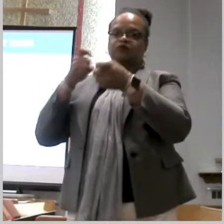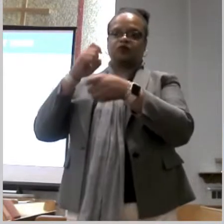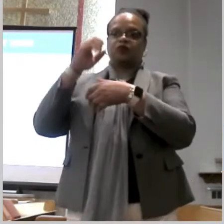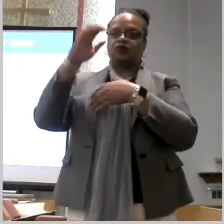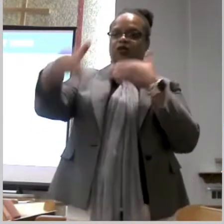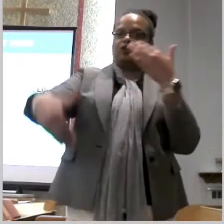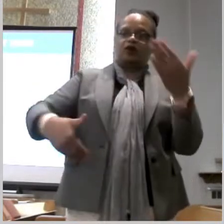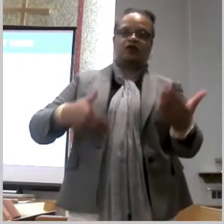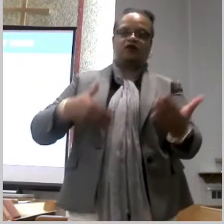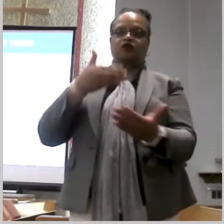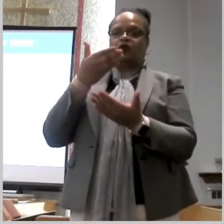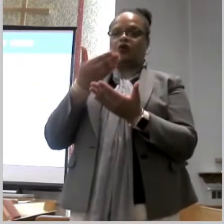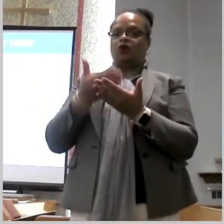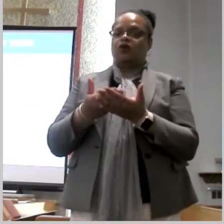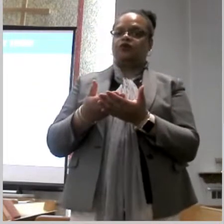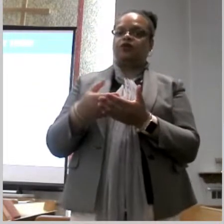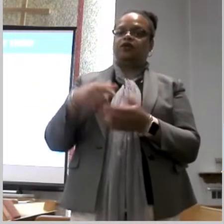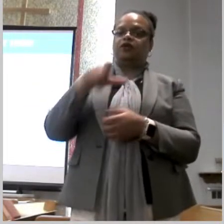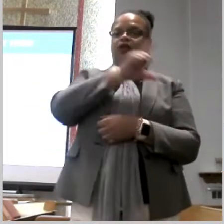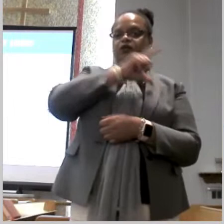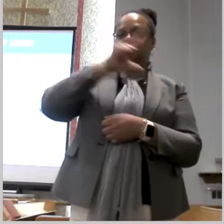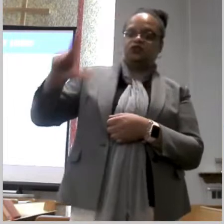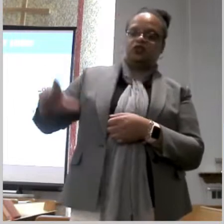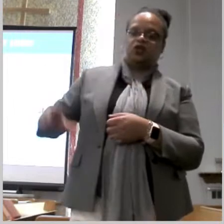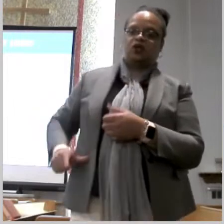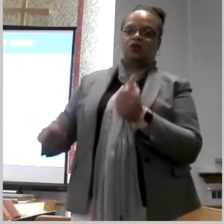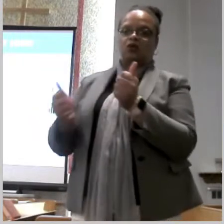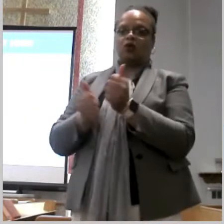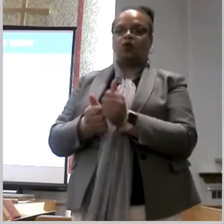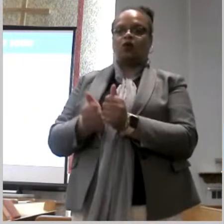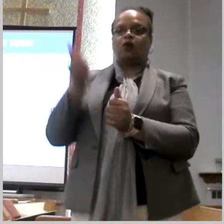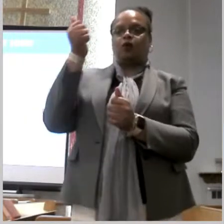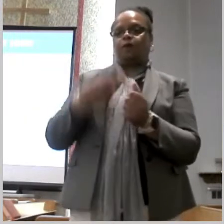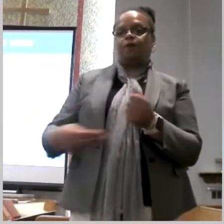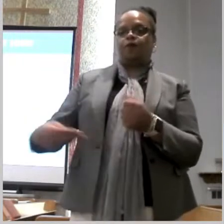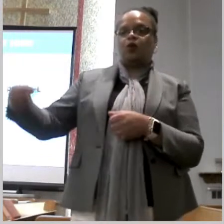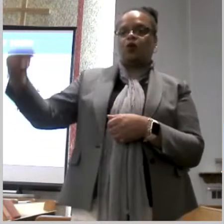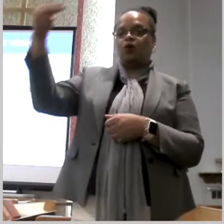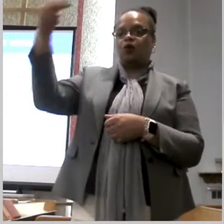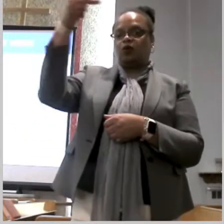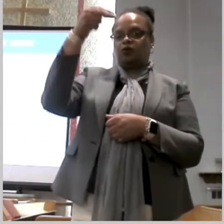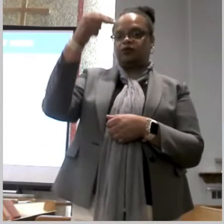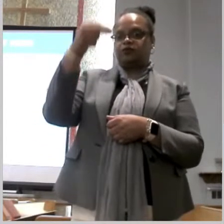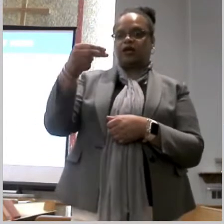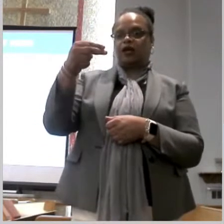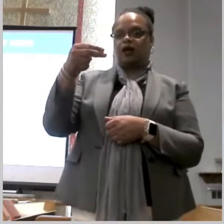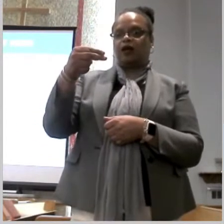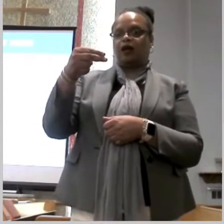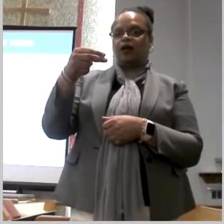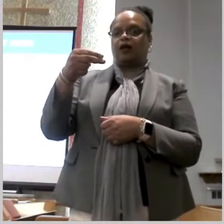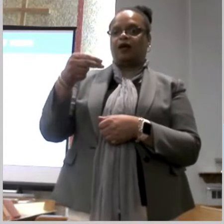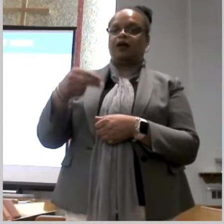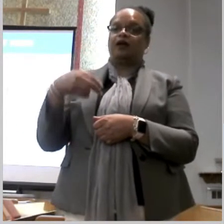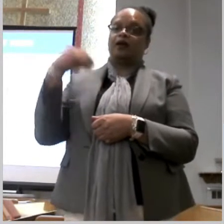nation, sovereign of all creation, Lord, Most